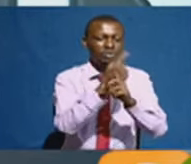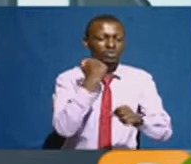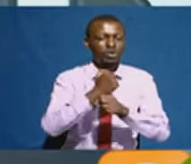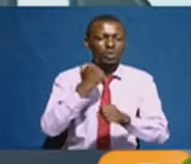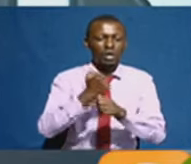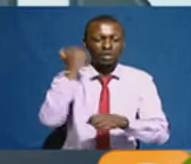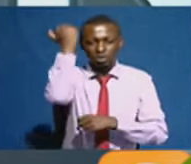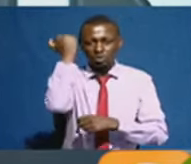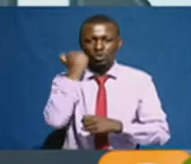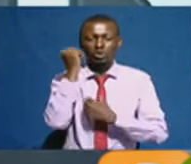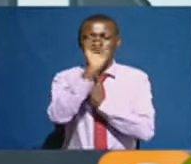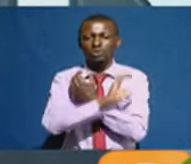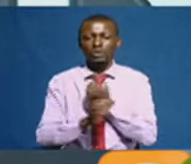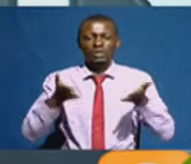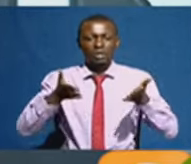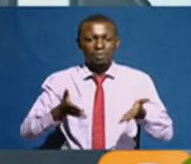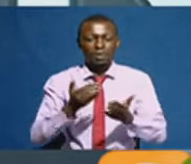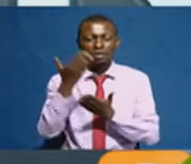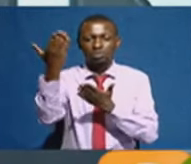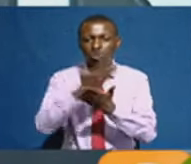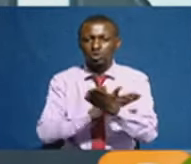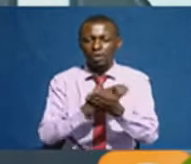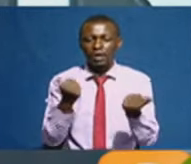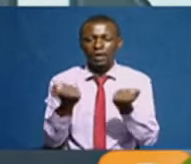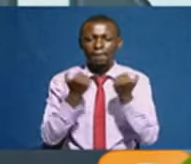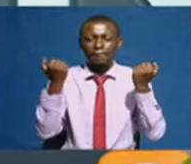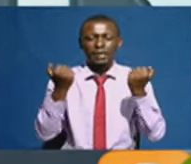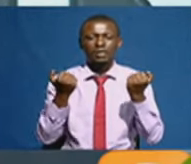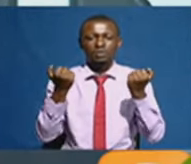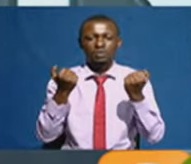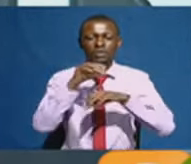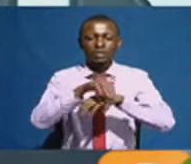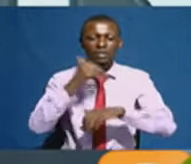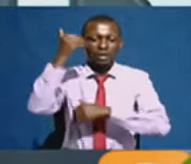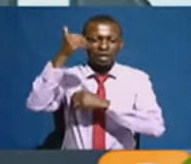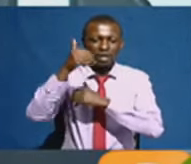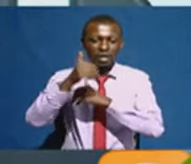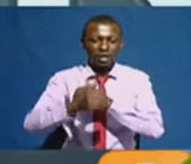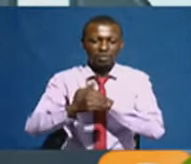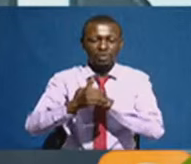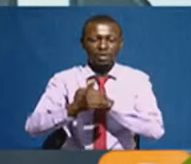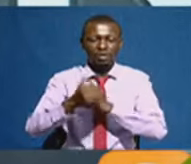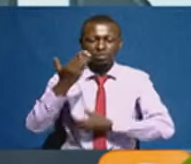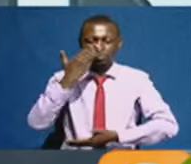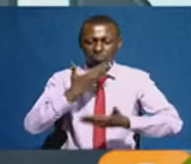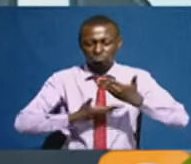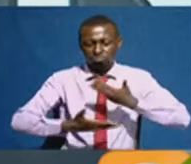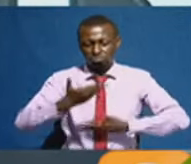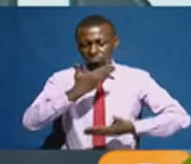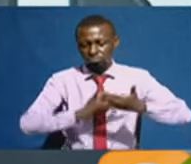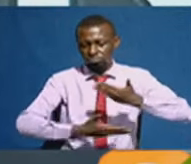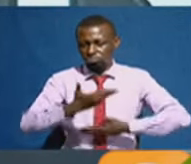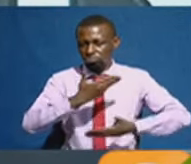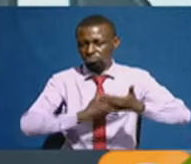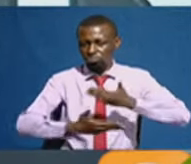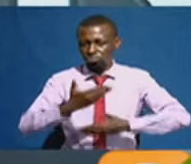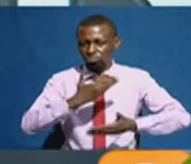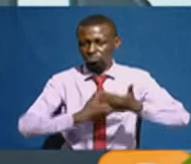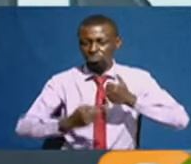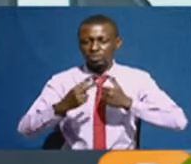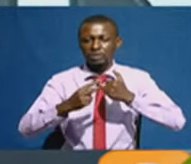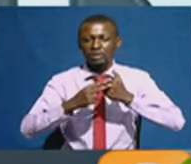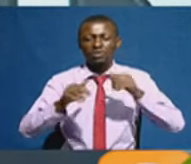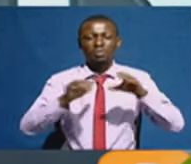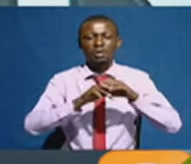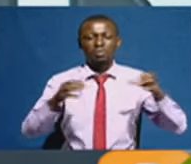country. So these were documents that were arrived at after a protracted negotiation with a 7-member team that